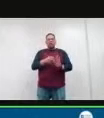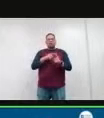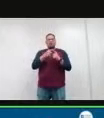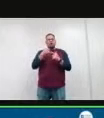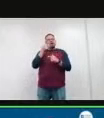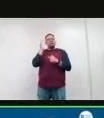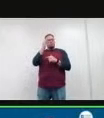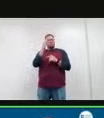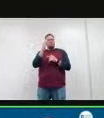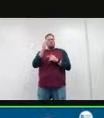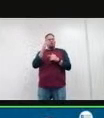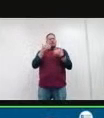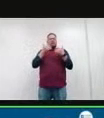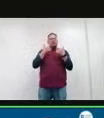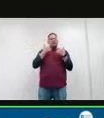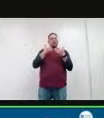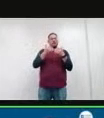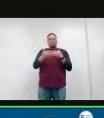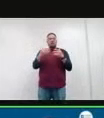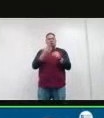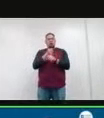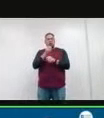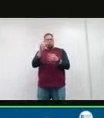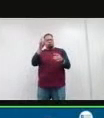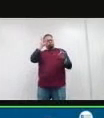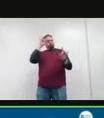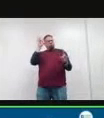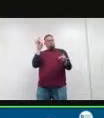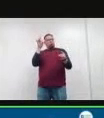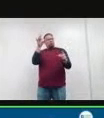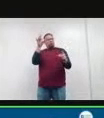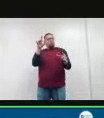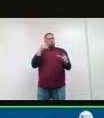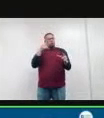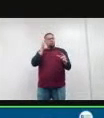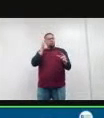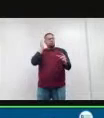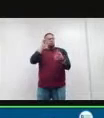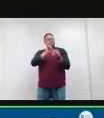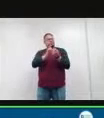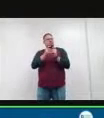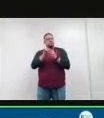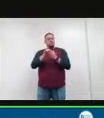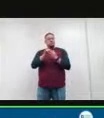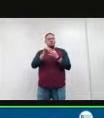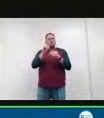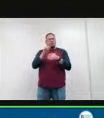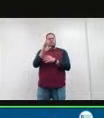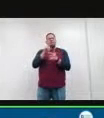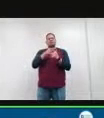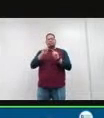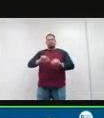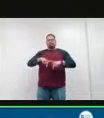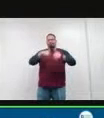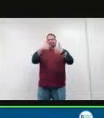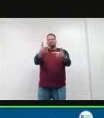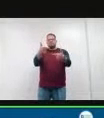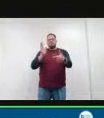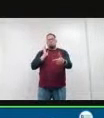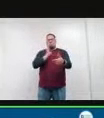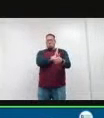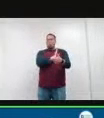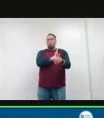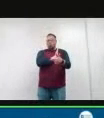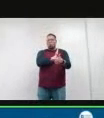I get your input, I'll go ahead and revise the document. And then at that point, I'm going to hand it over to the board. And